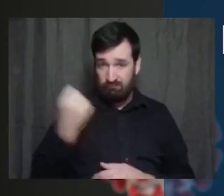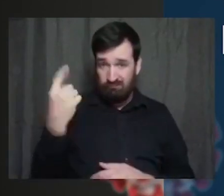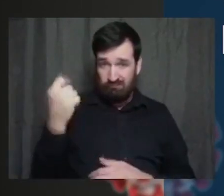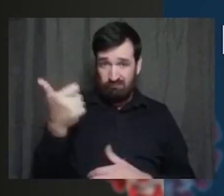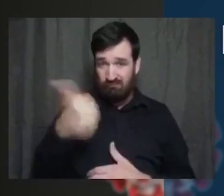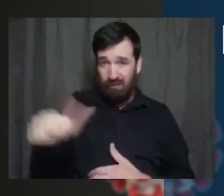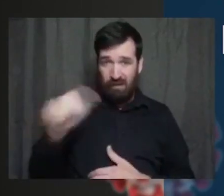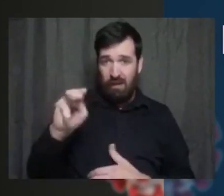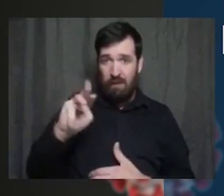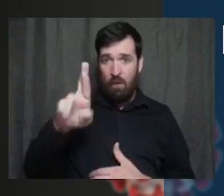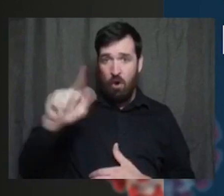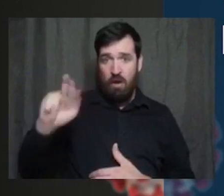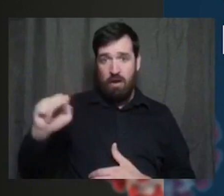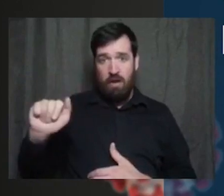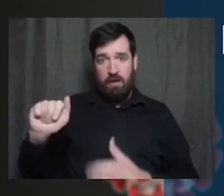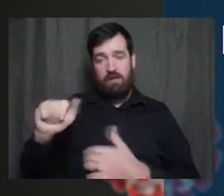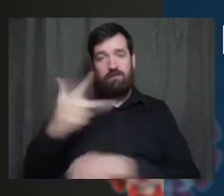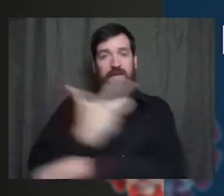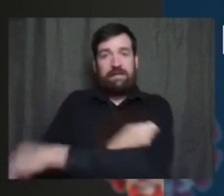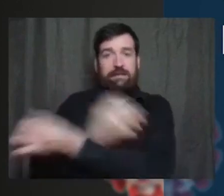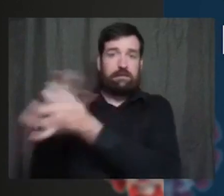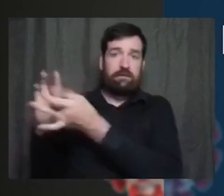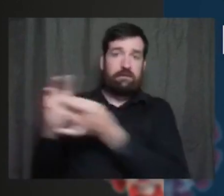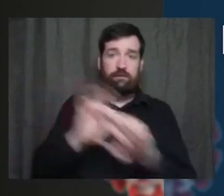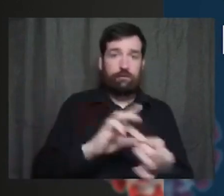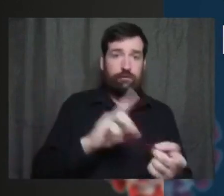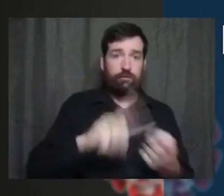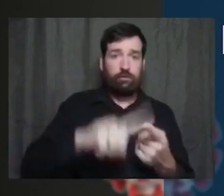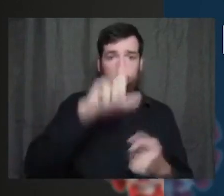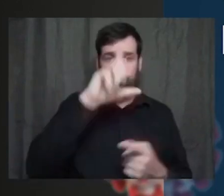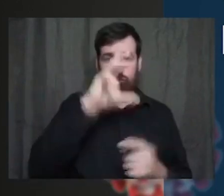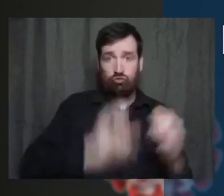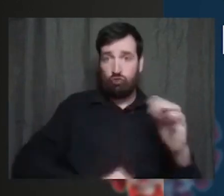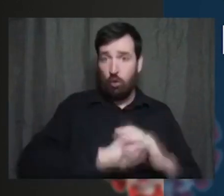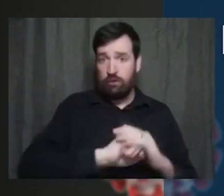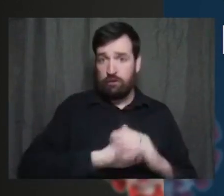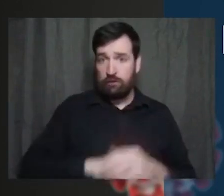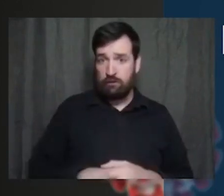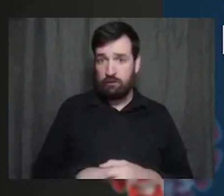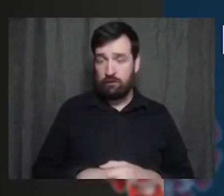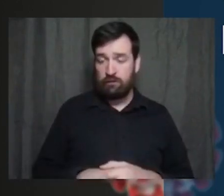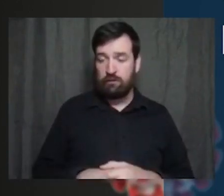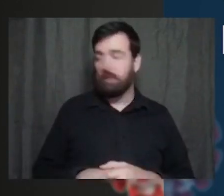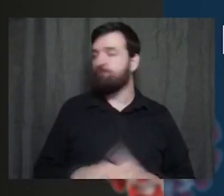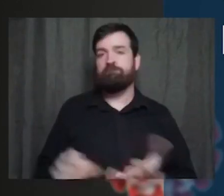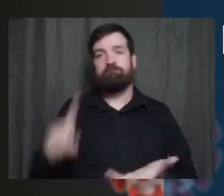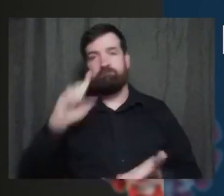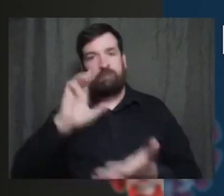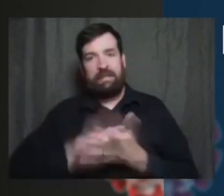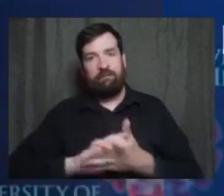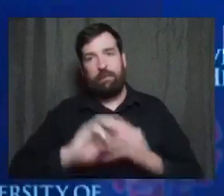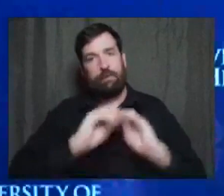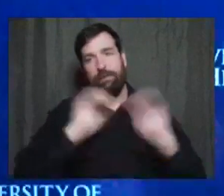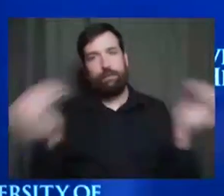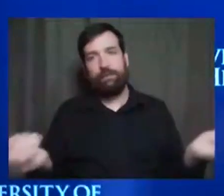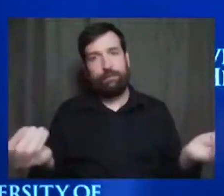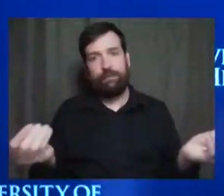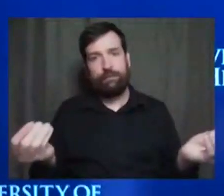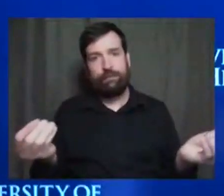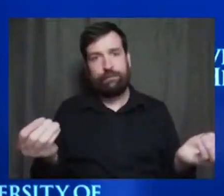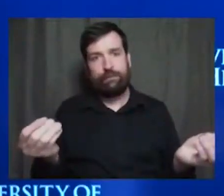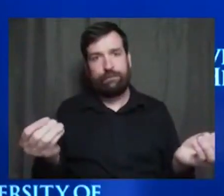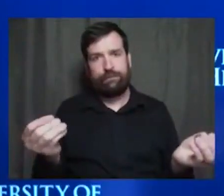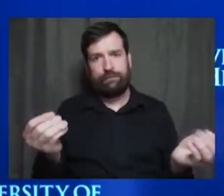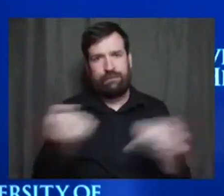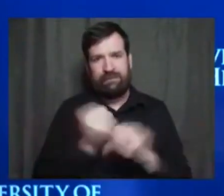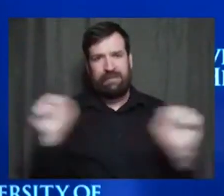to strokes? I'll start with this, and anybody can kind of jump in. I don't believe that there's been a significant safety signal